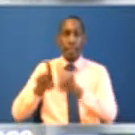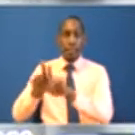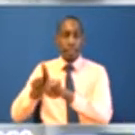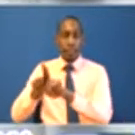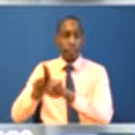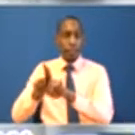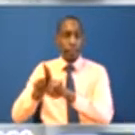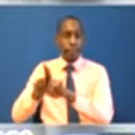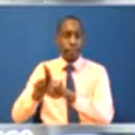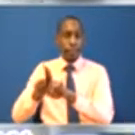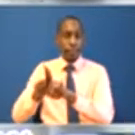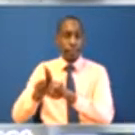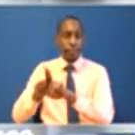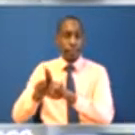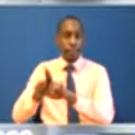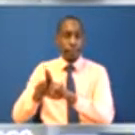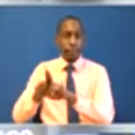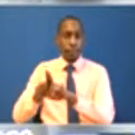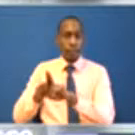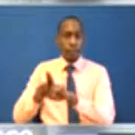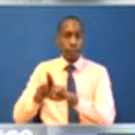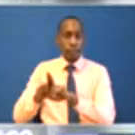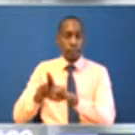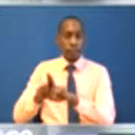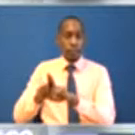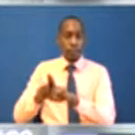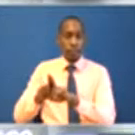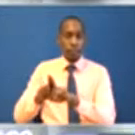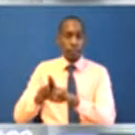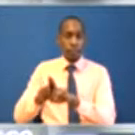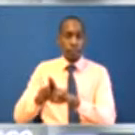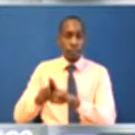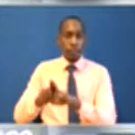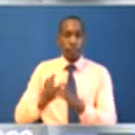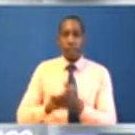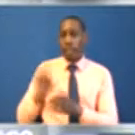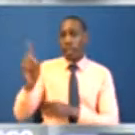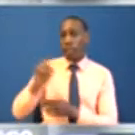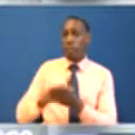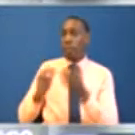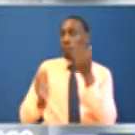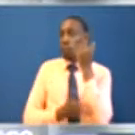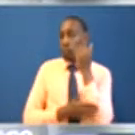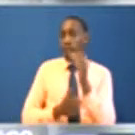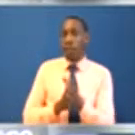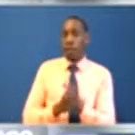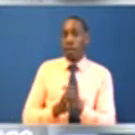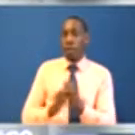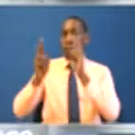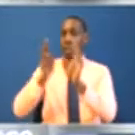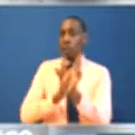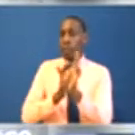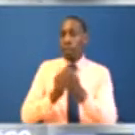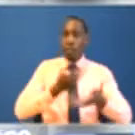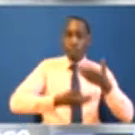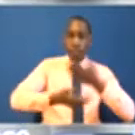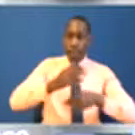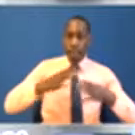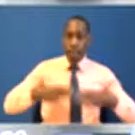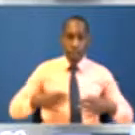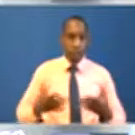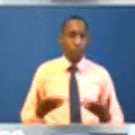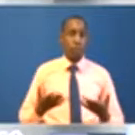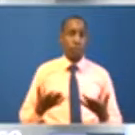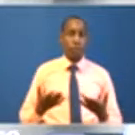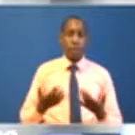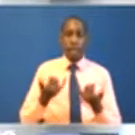um what was what kept coming to mind uh nairobi has been terrible in terms of participation and engagement of citizens